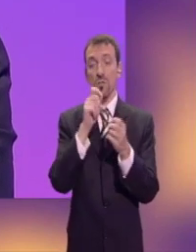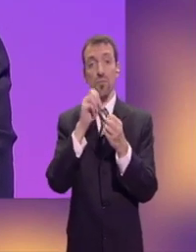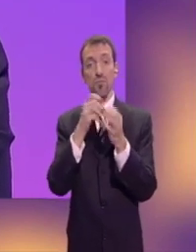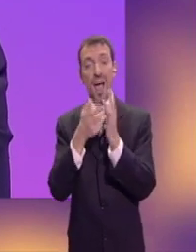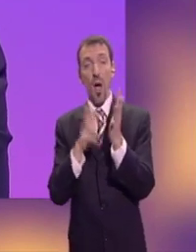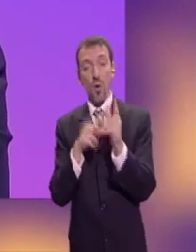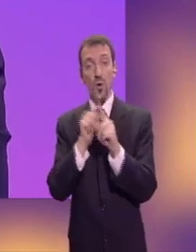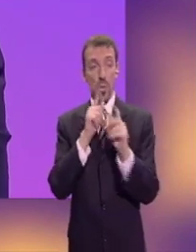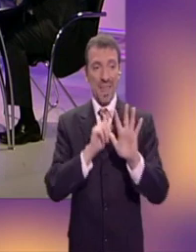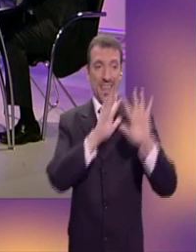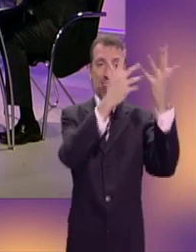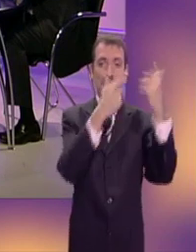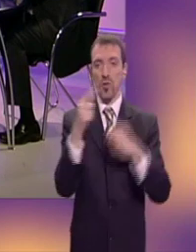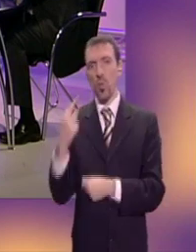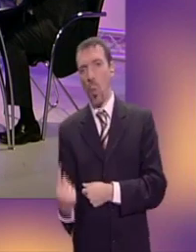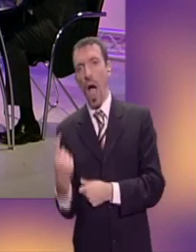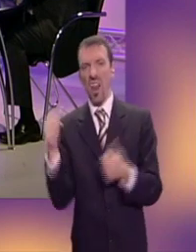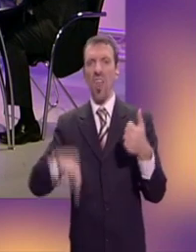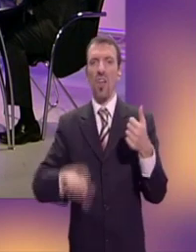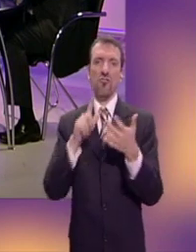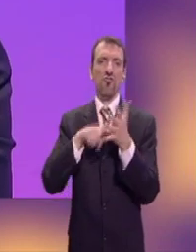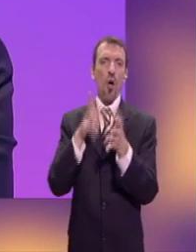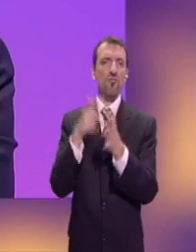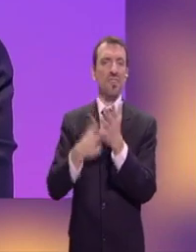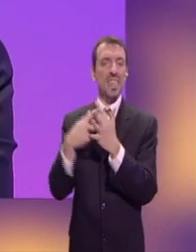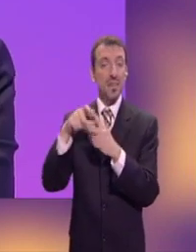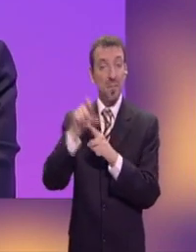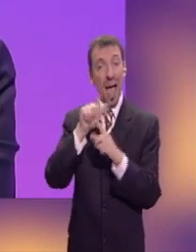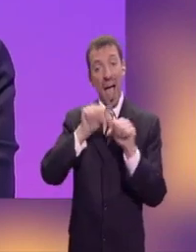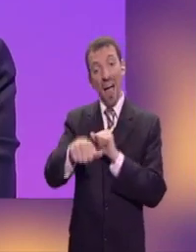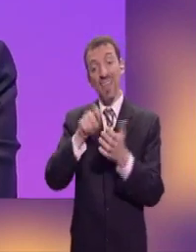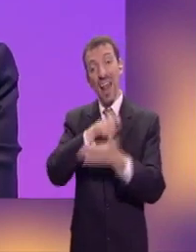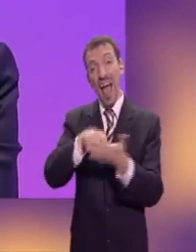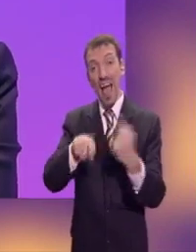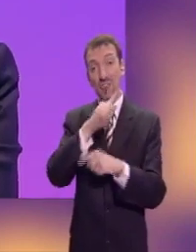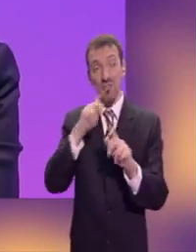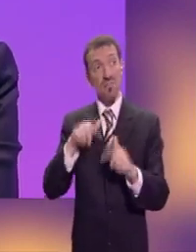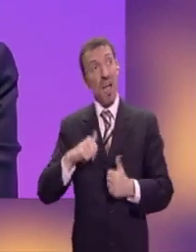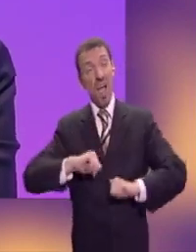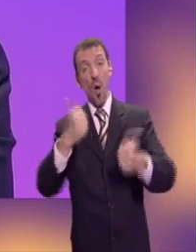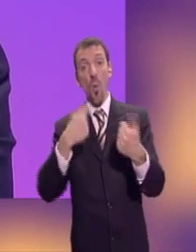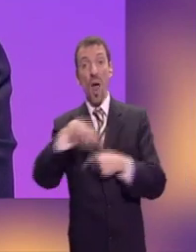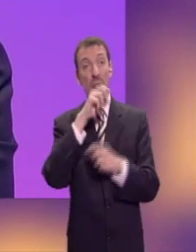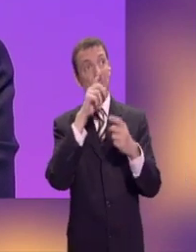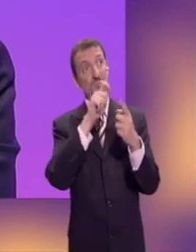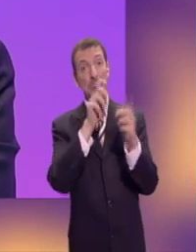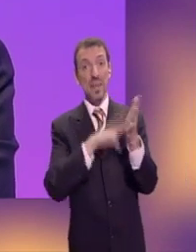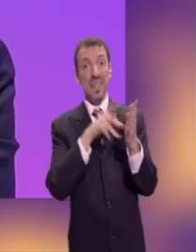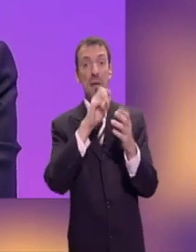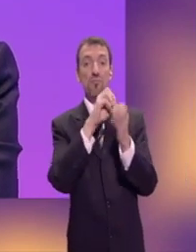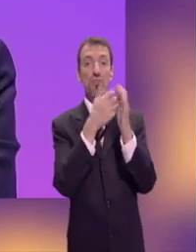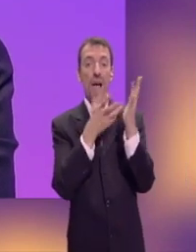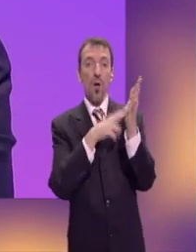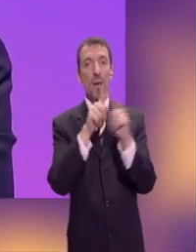about 10-1. But let's assume that it was John Reid. After the election, the Tories would say, well, that's all very well, Prime Minister Brown, but